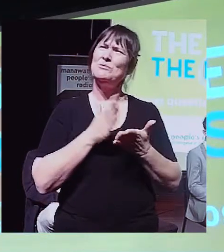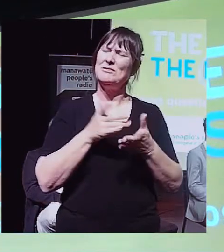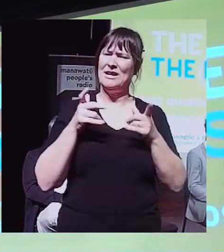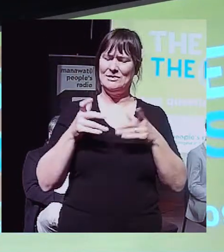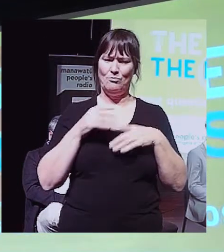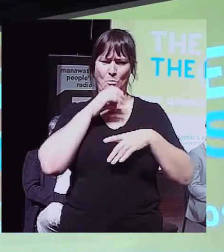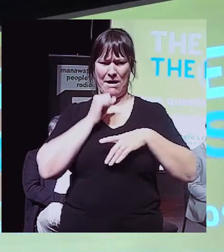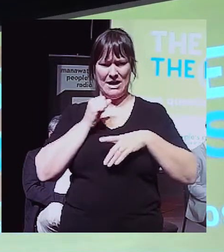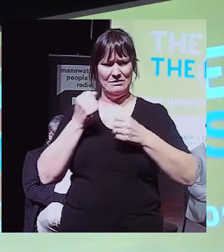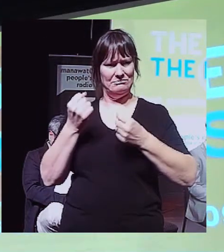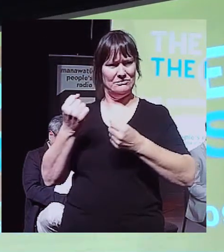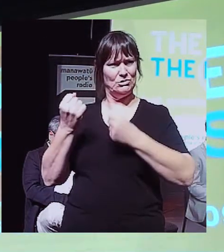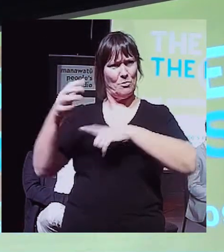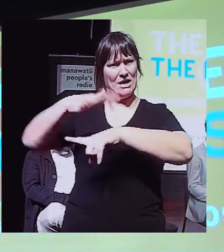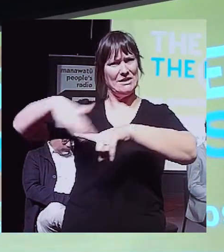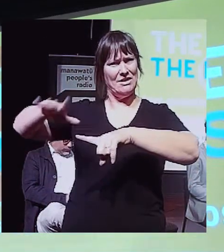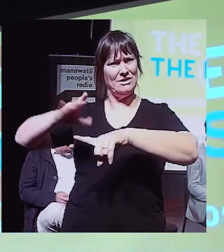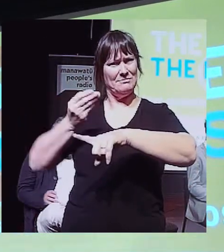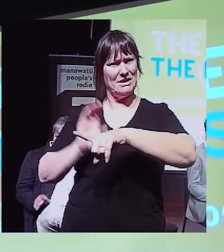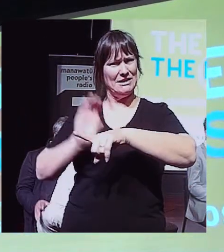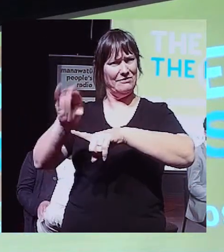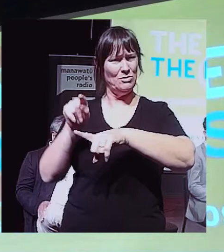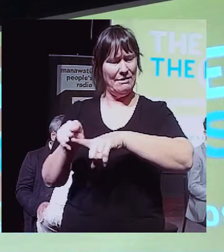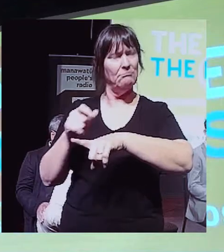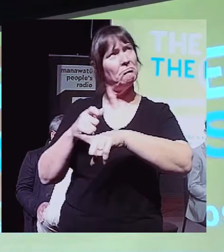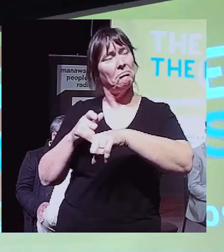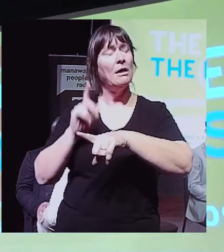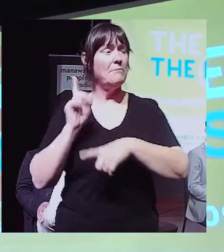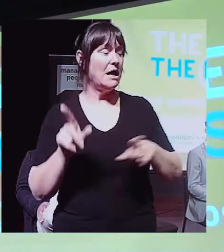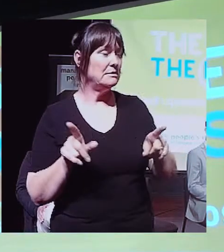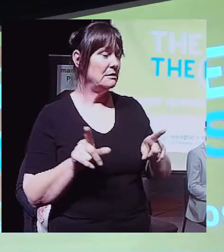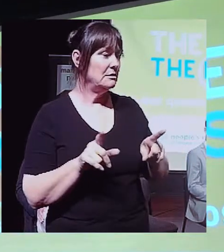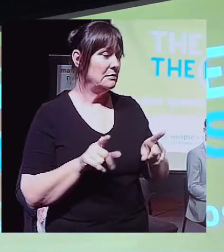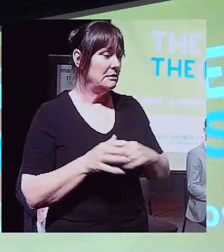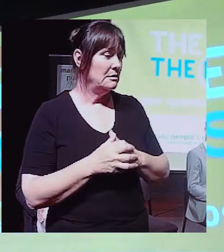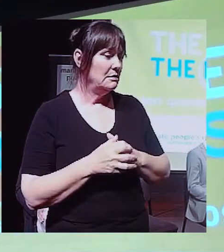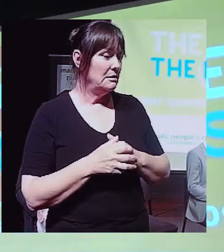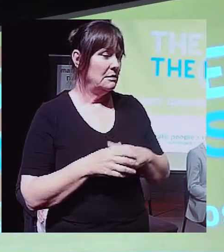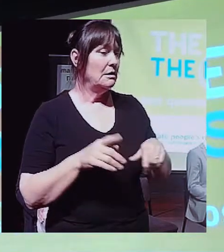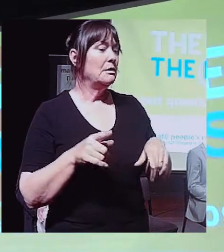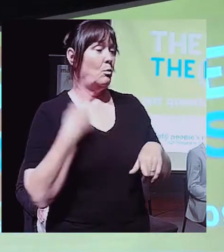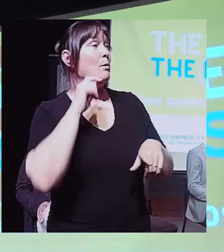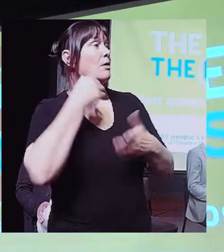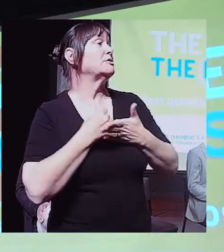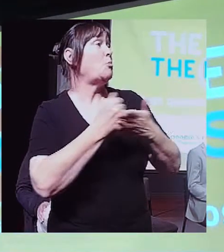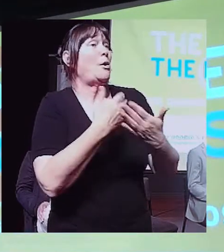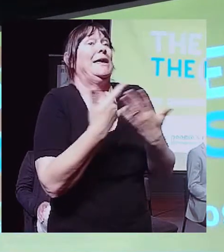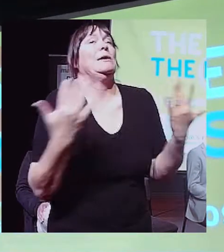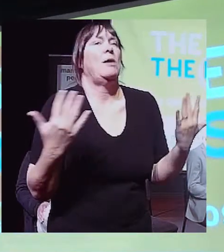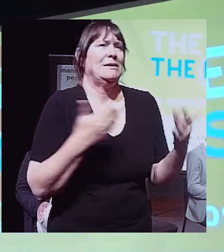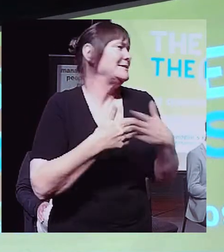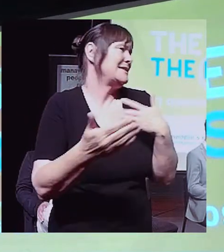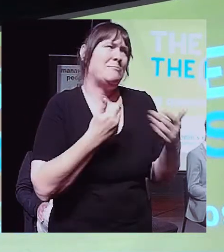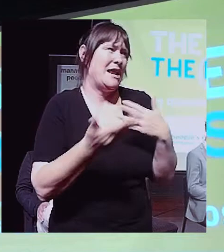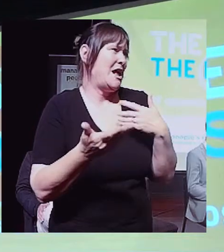dominated or supposedly male dominated industries. In saying that, we will support anybody regardless of their race, their creed and